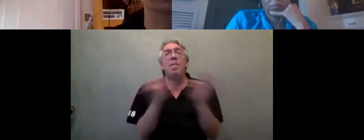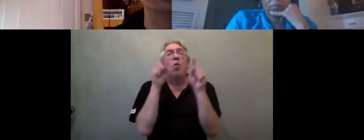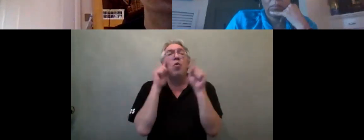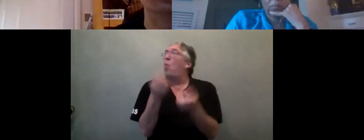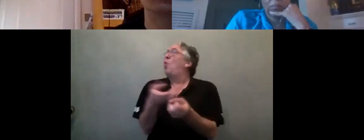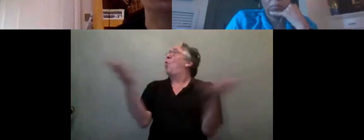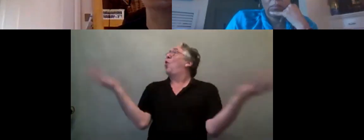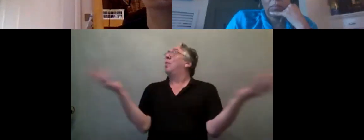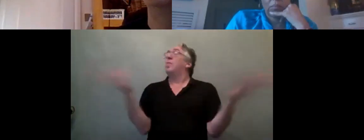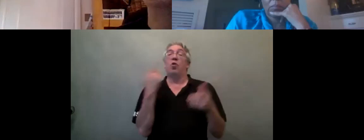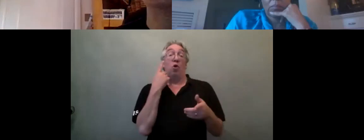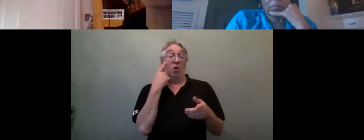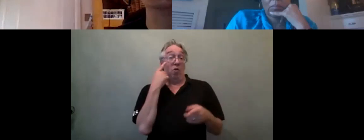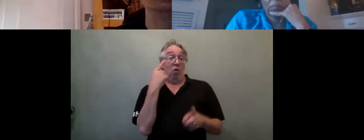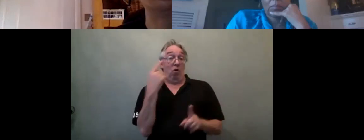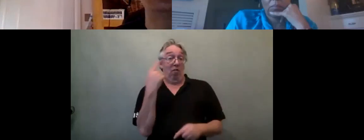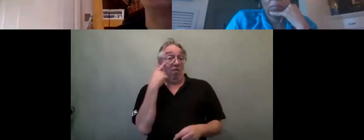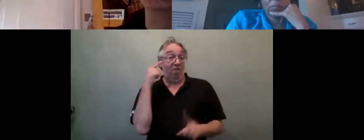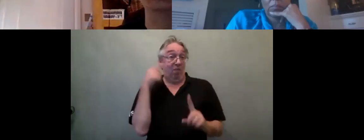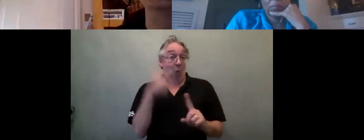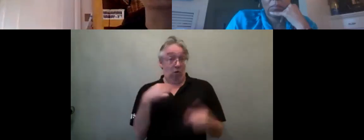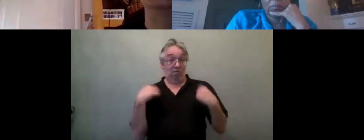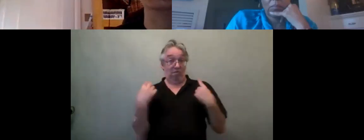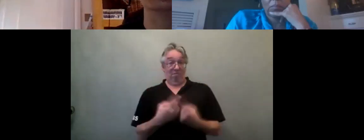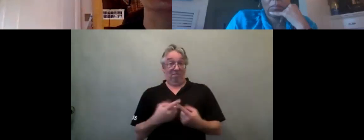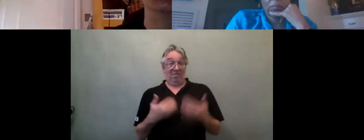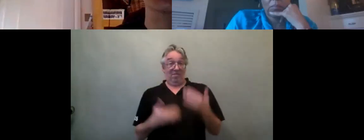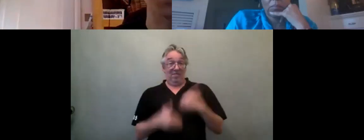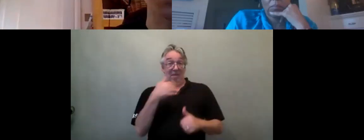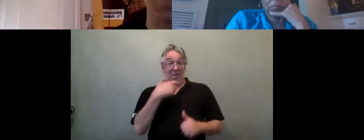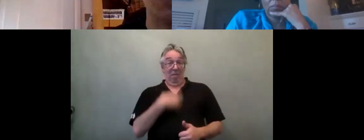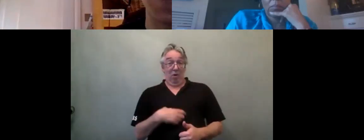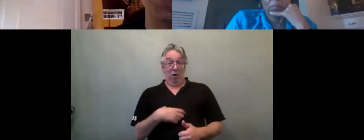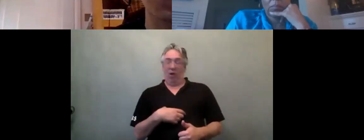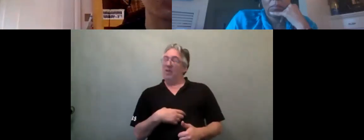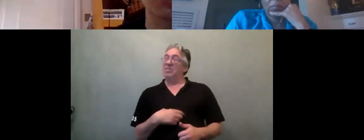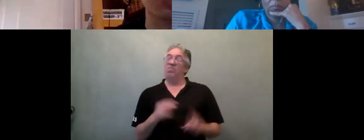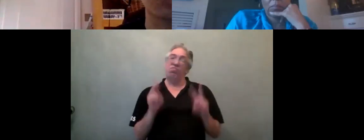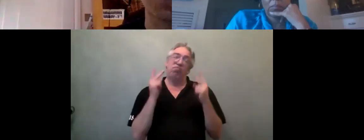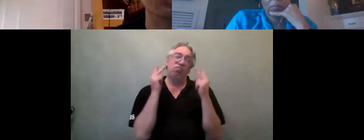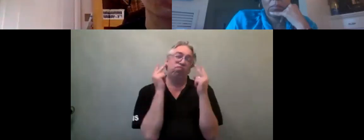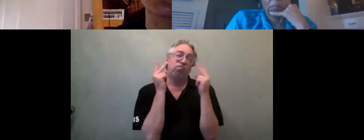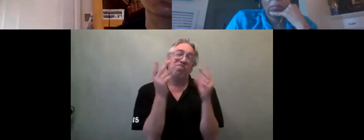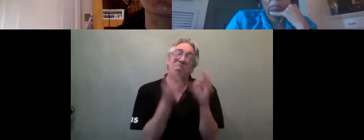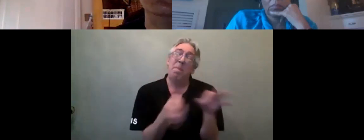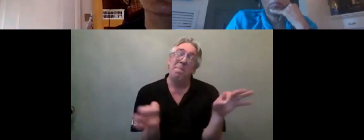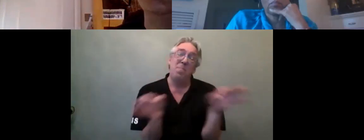an enormous thing, especially in the less connected